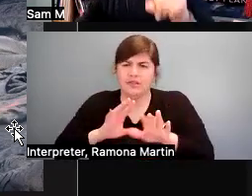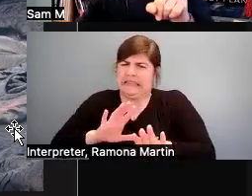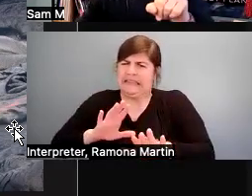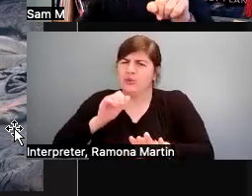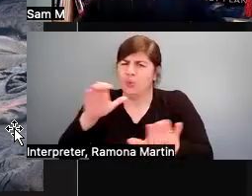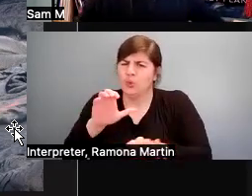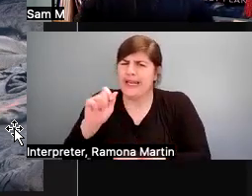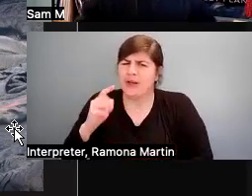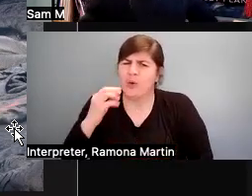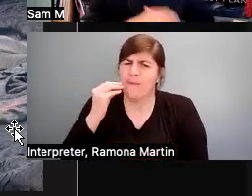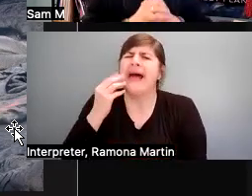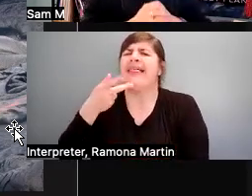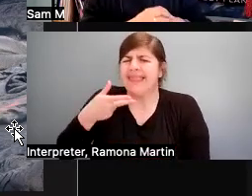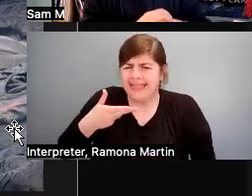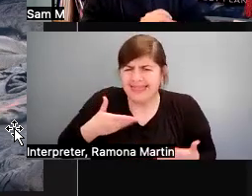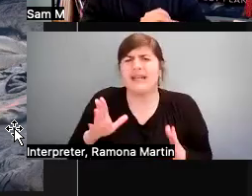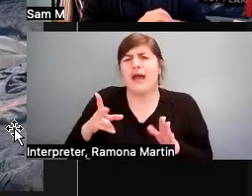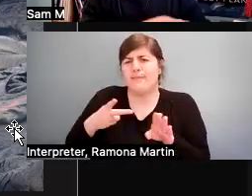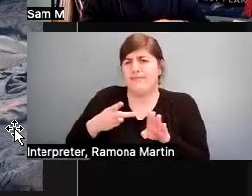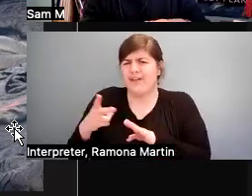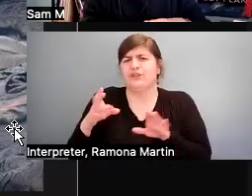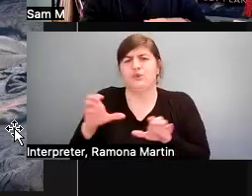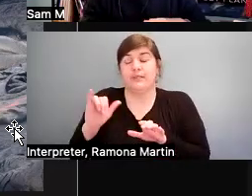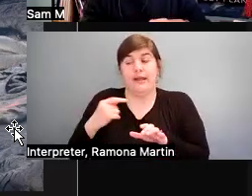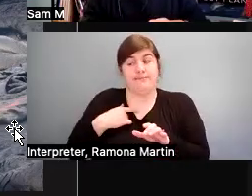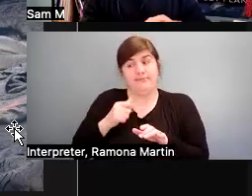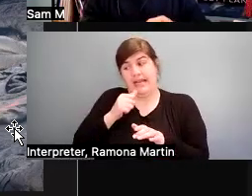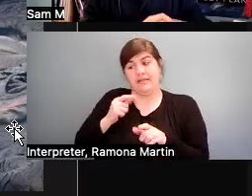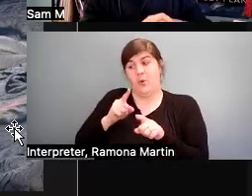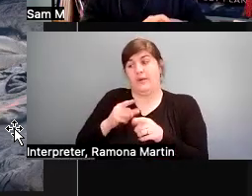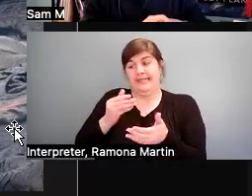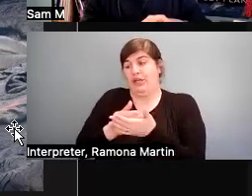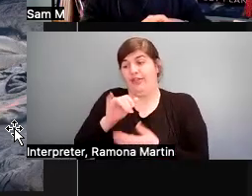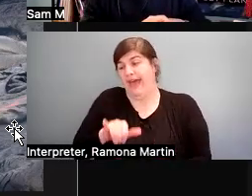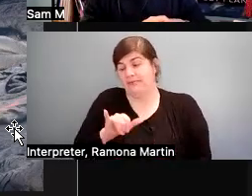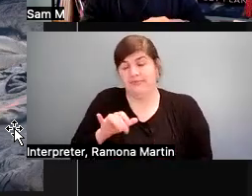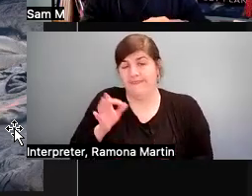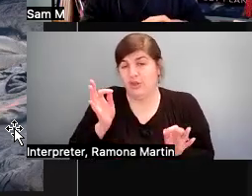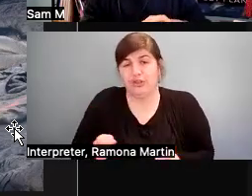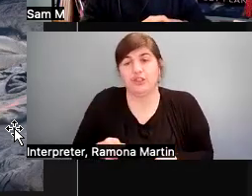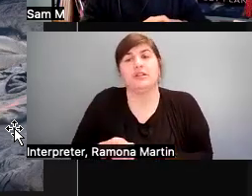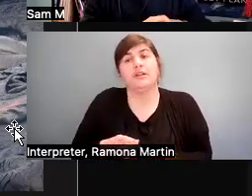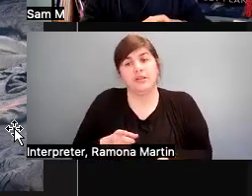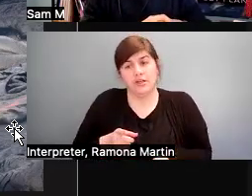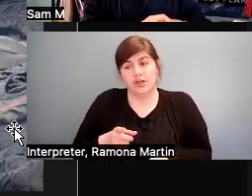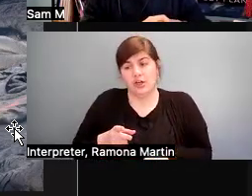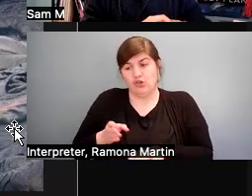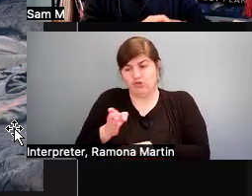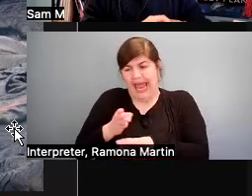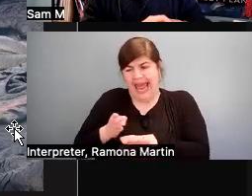home. Let the professionals do it. no chance. I'm not going anywhere near that for sure. When you like crack the top,